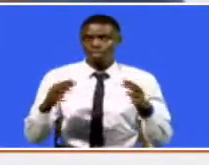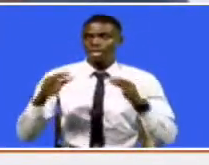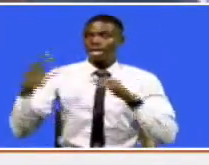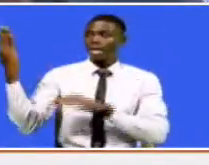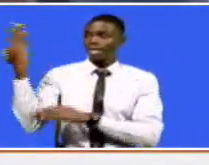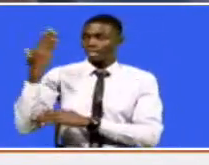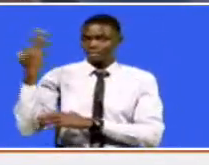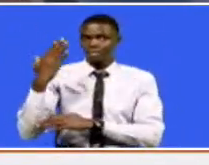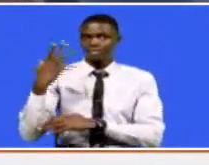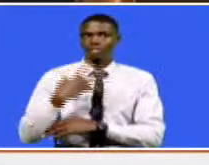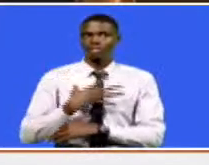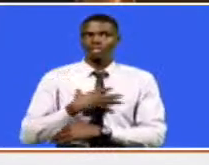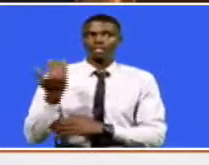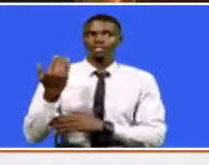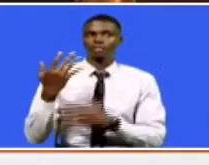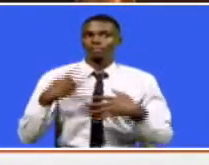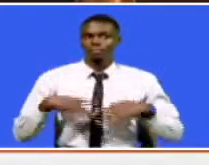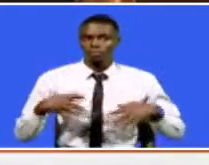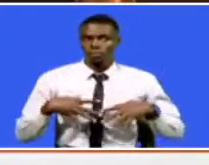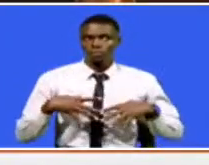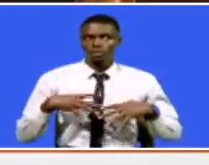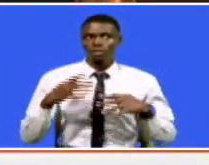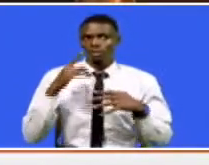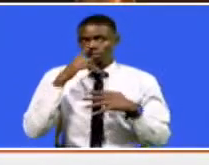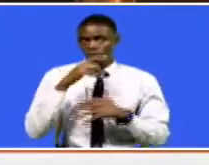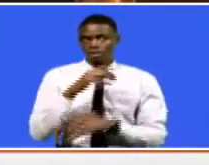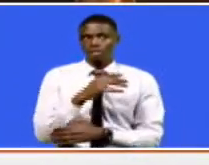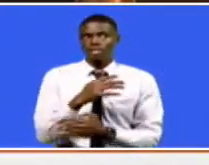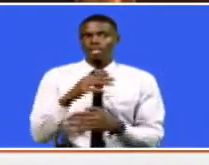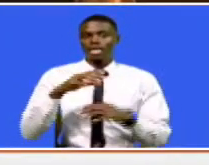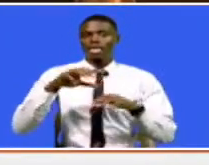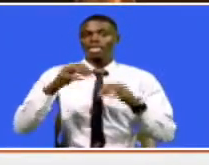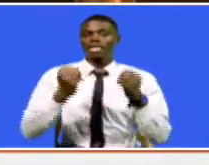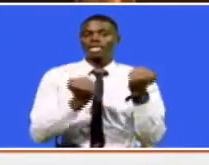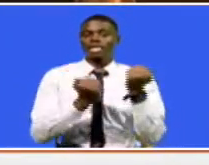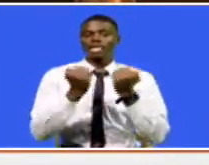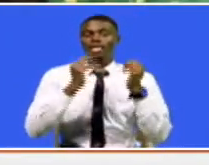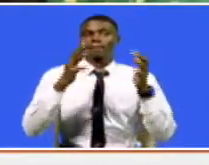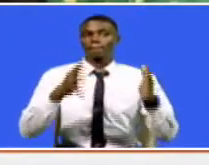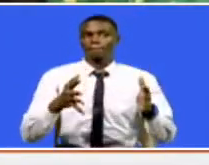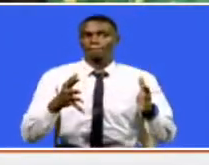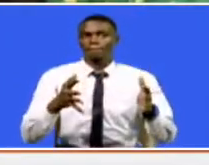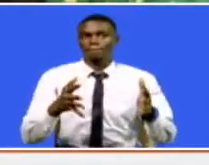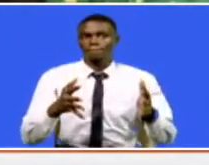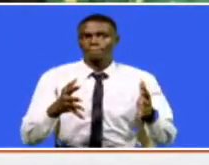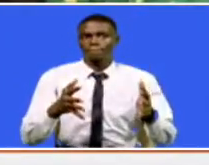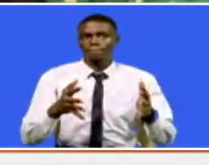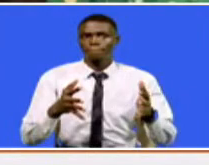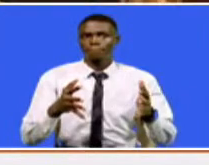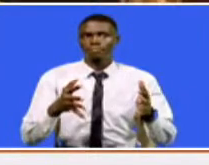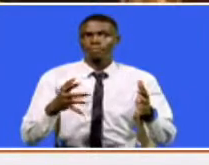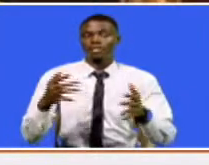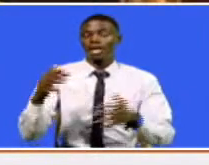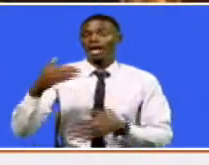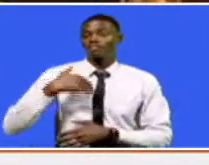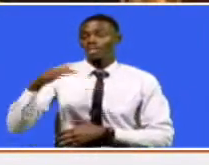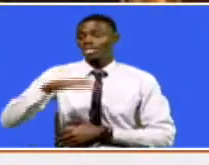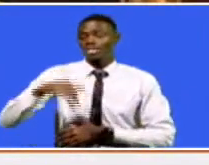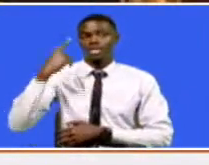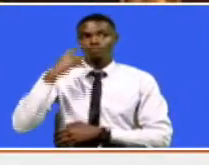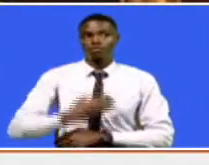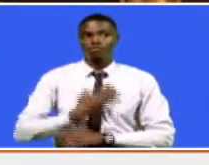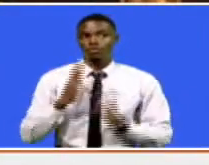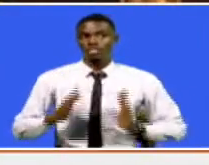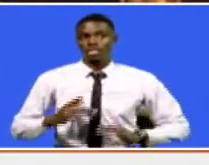crew. Petros Polakis, the captain, welcomes us and takes us to the library, which has a lounge area for guests. When we